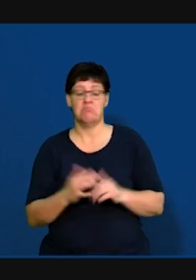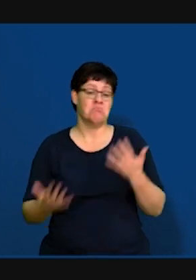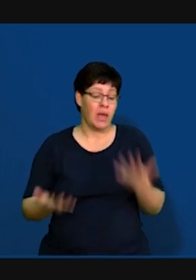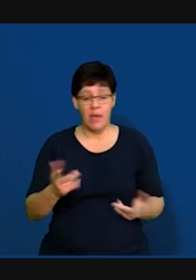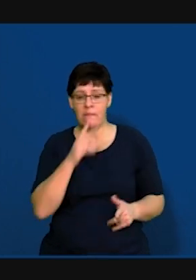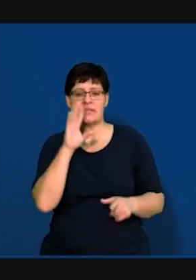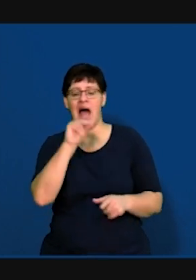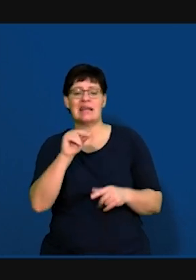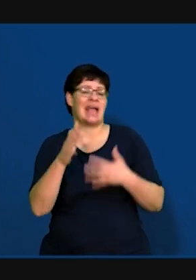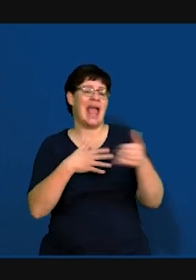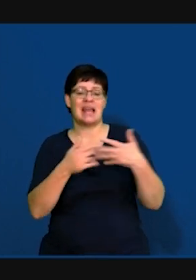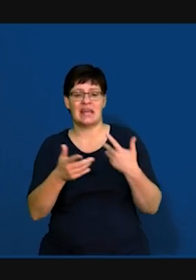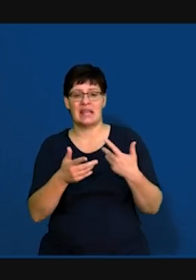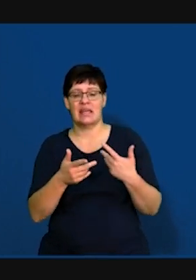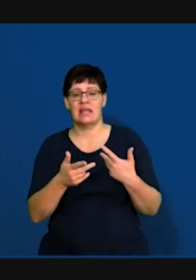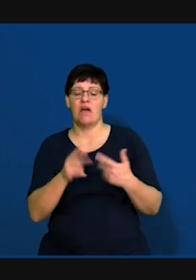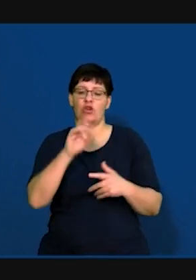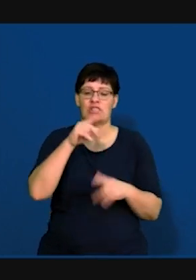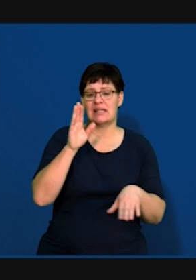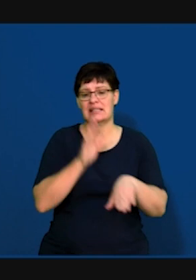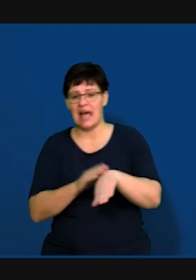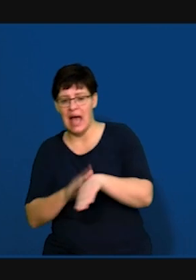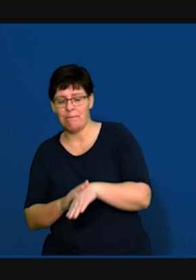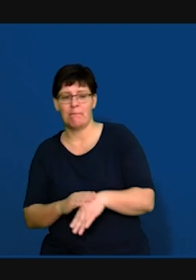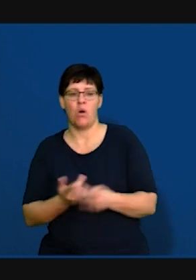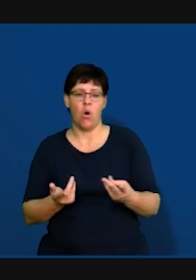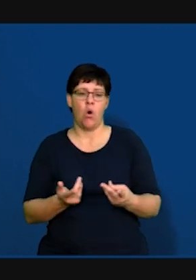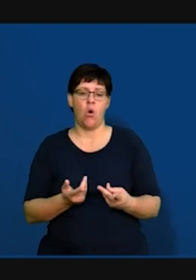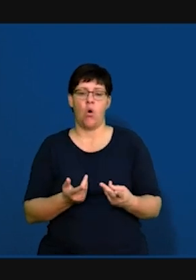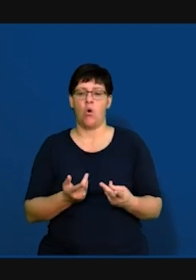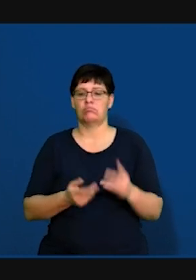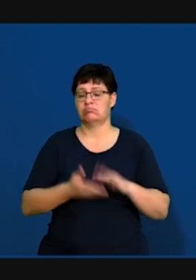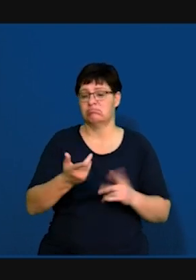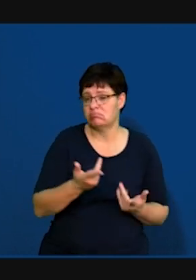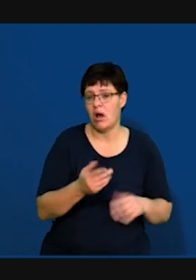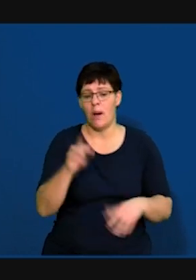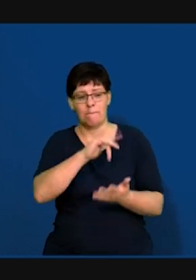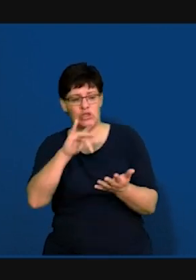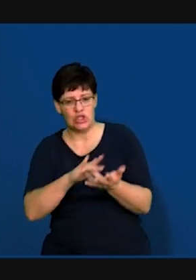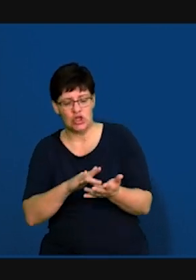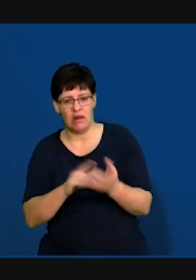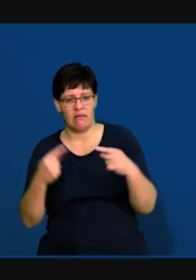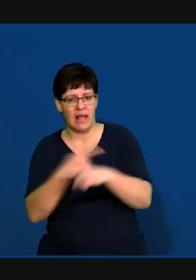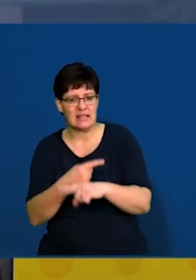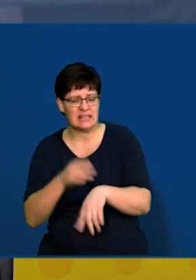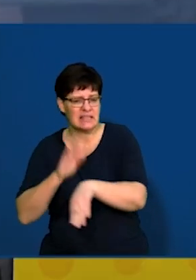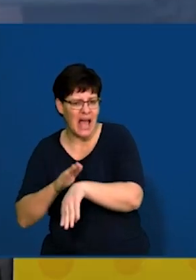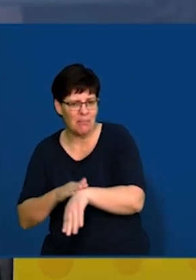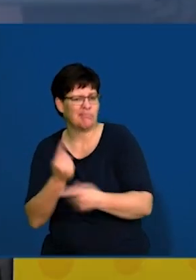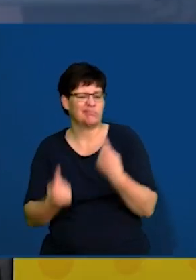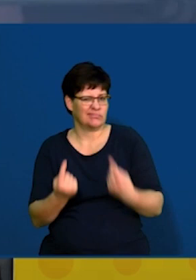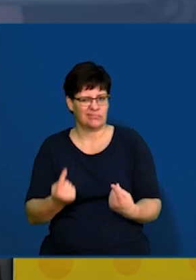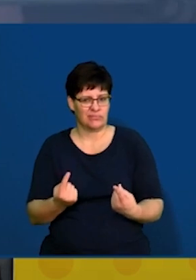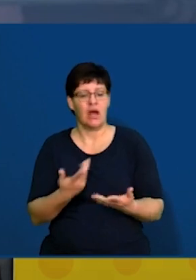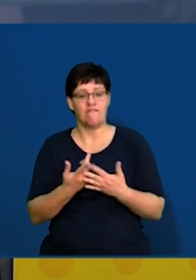anything based on velocity versus time, acceleration versus time, position versus time. So, but the understanding in terms